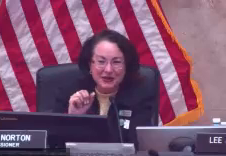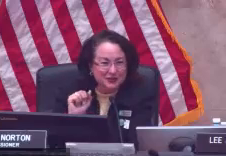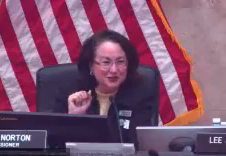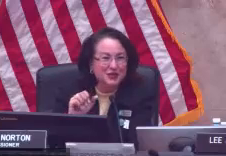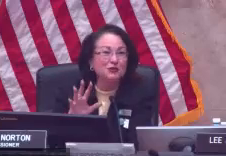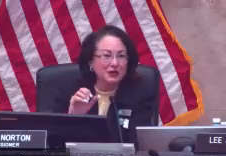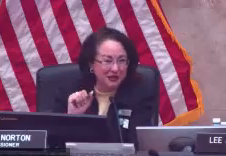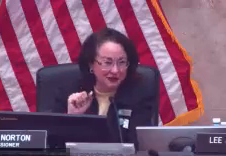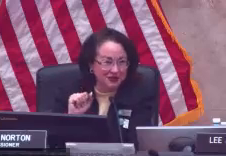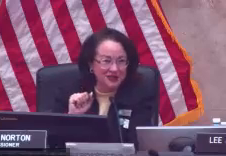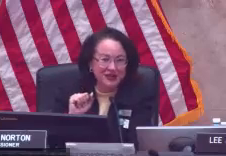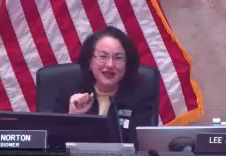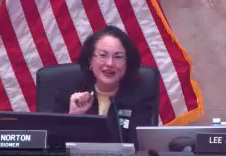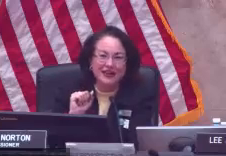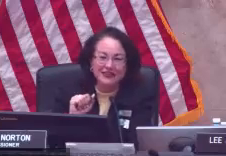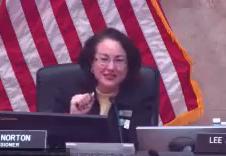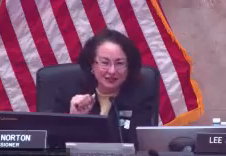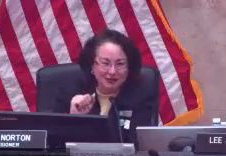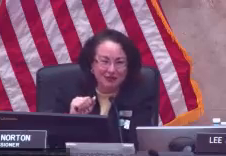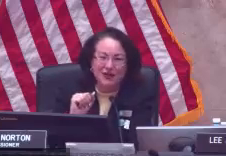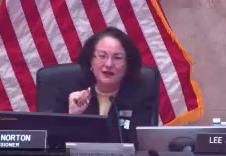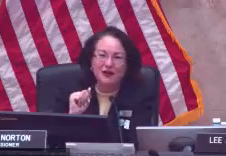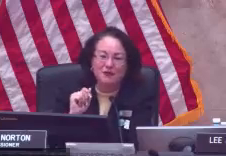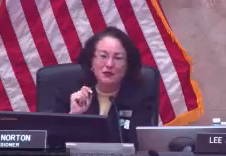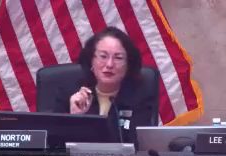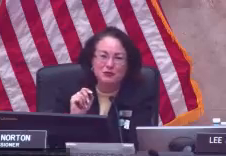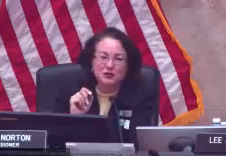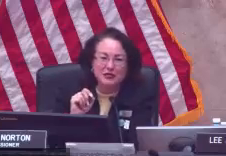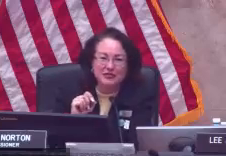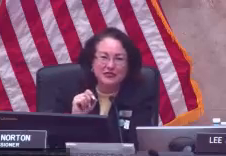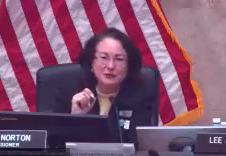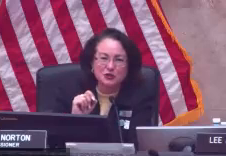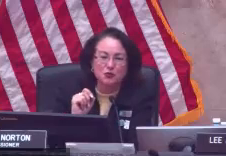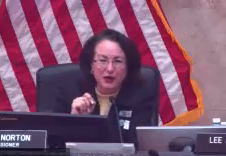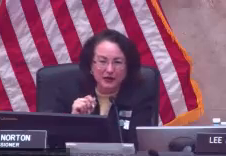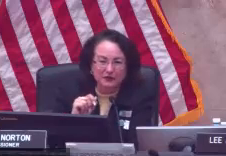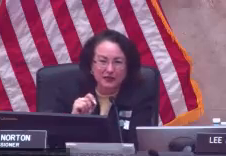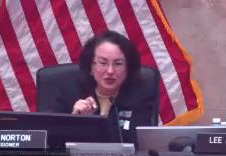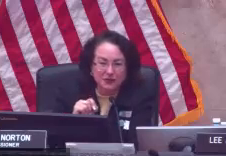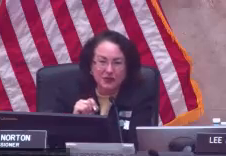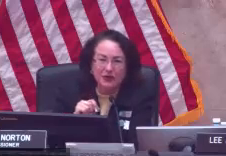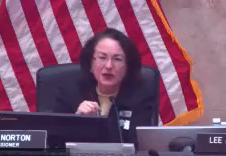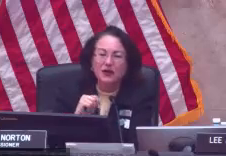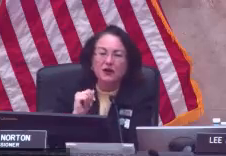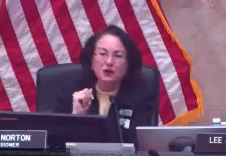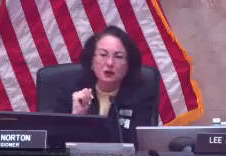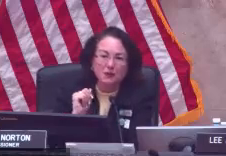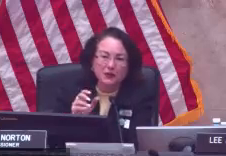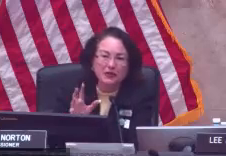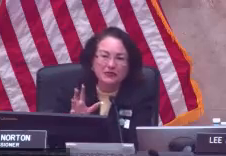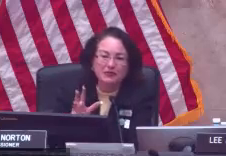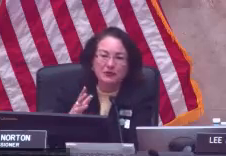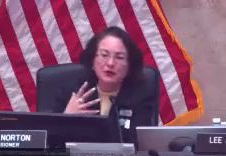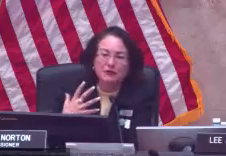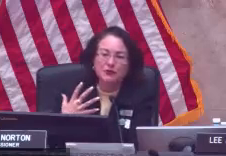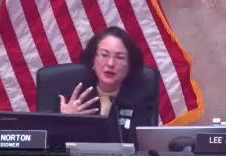city managers in 3 years. And I can tell you that Commissioner Martinez's special brand of leadership, her